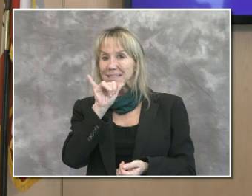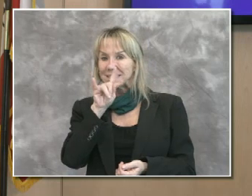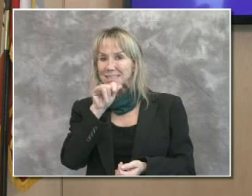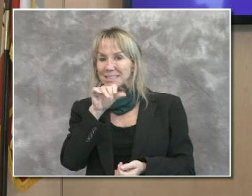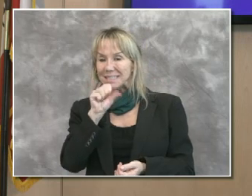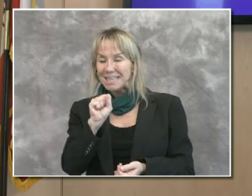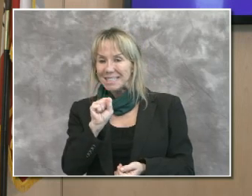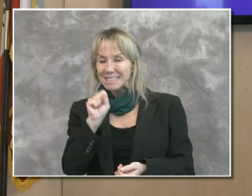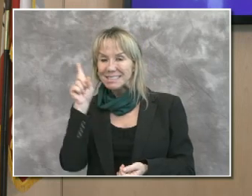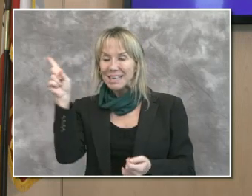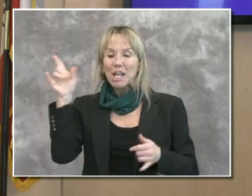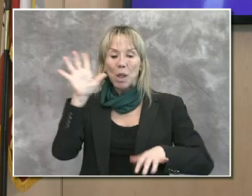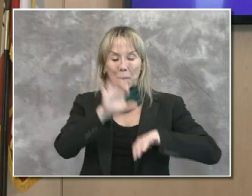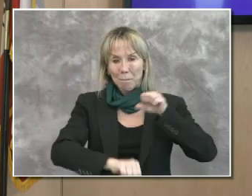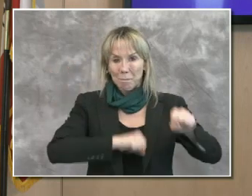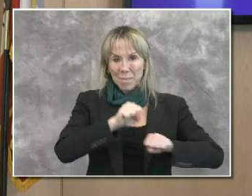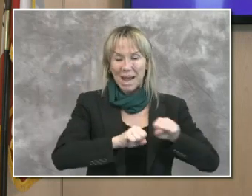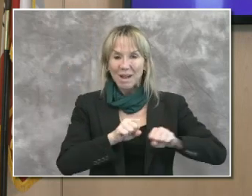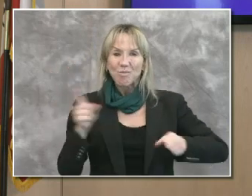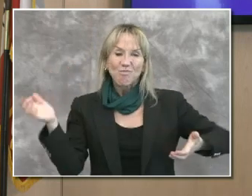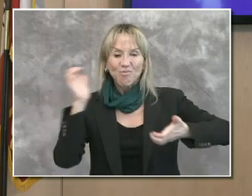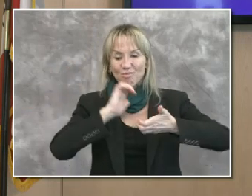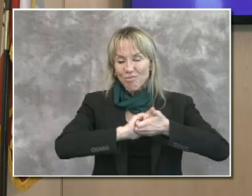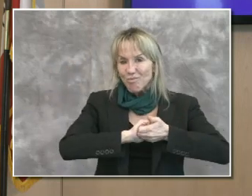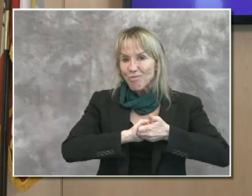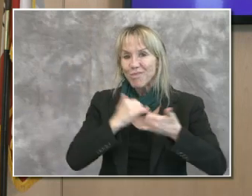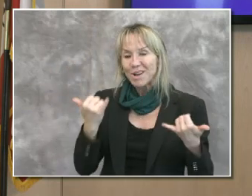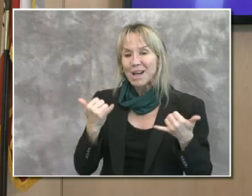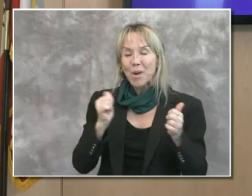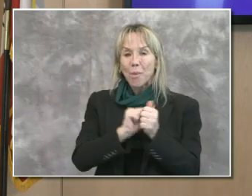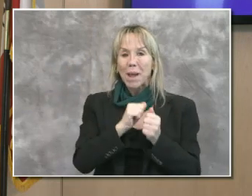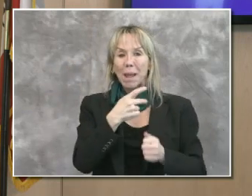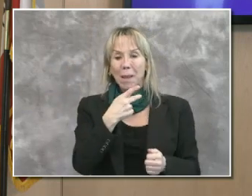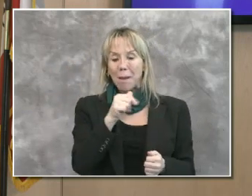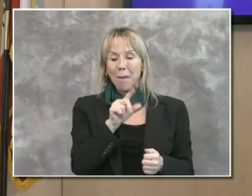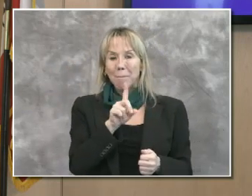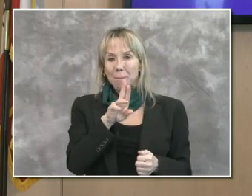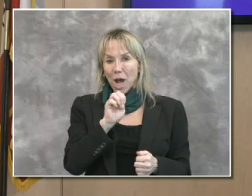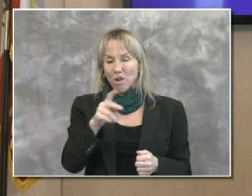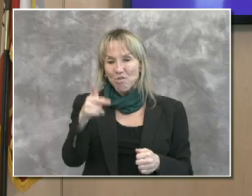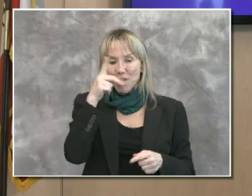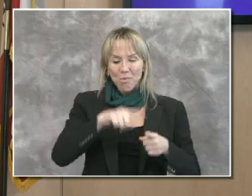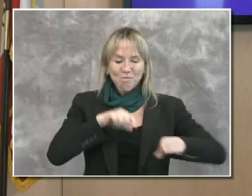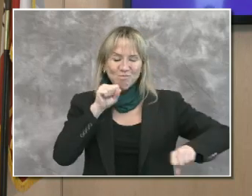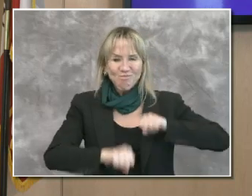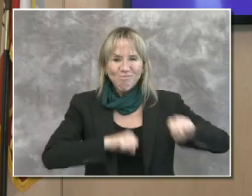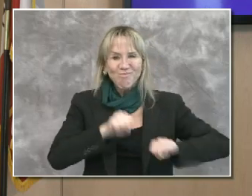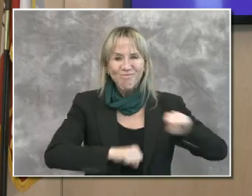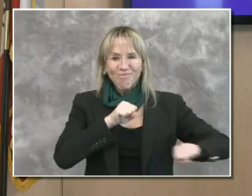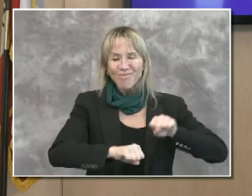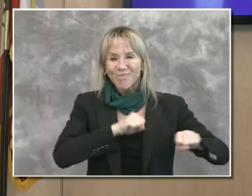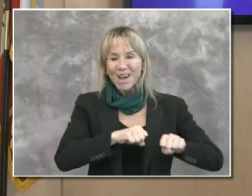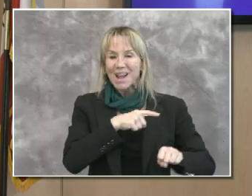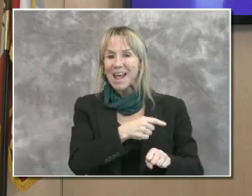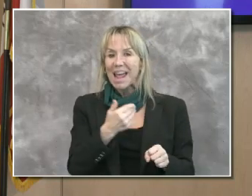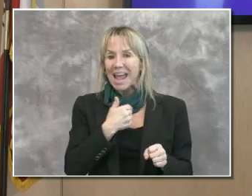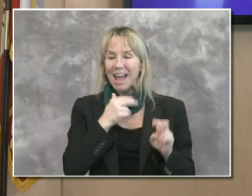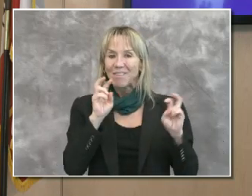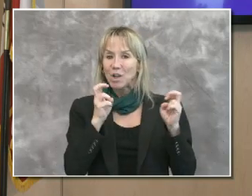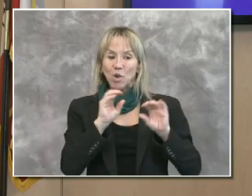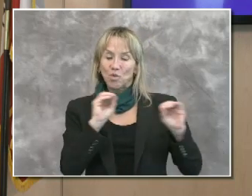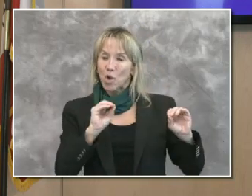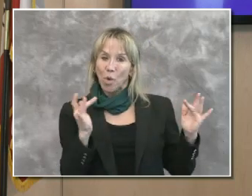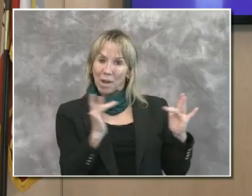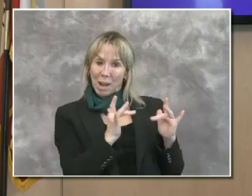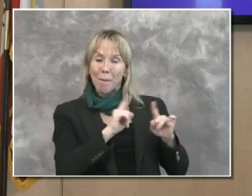Union Co-work Encinitas, Feeding San Diego, and Padres Pedal the Cause to run a very unique, contact-free